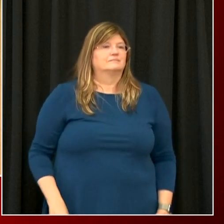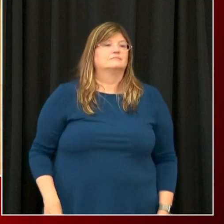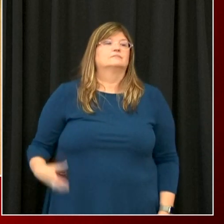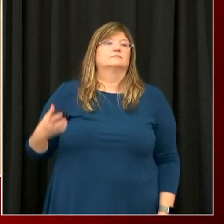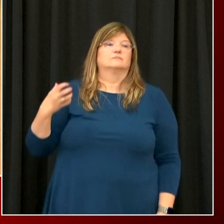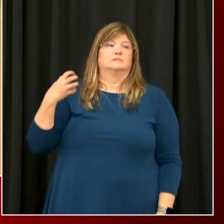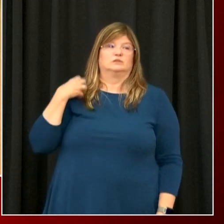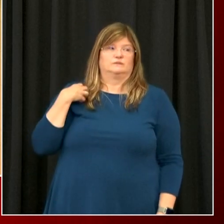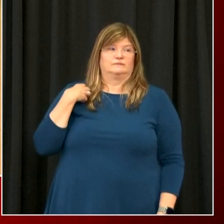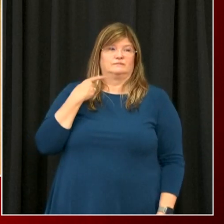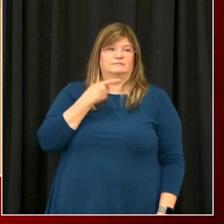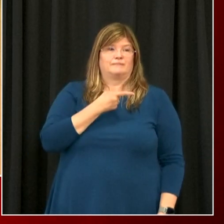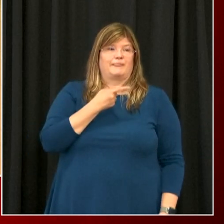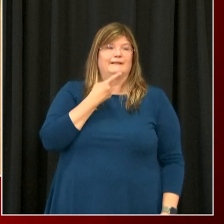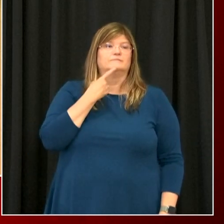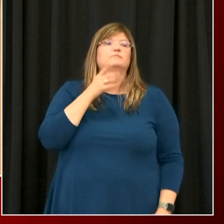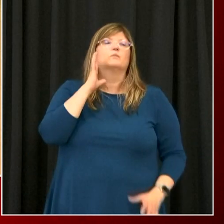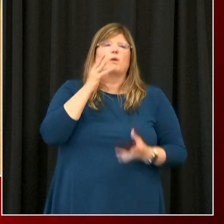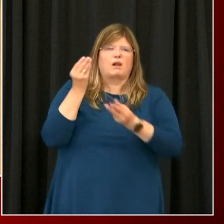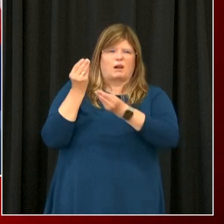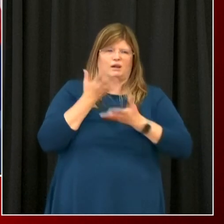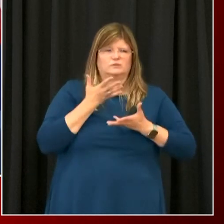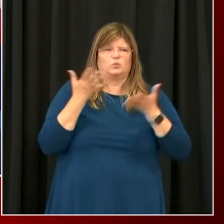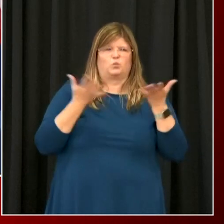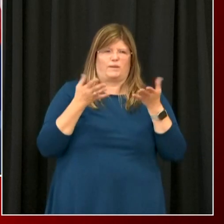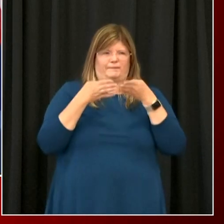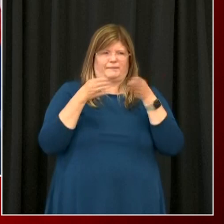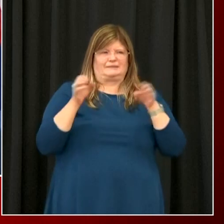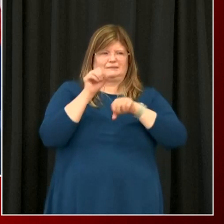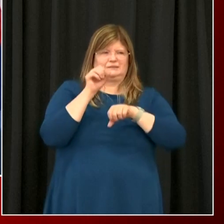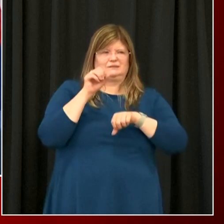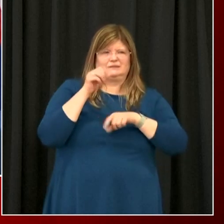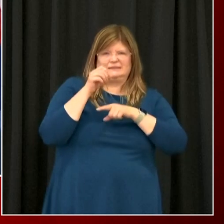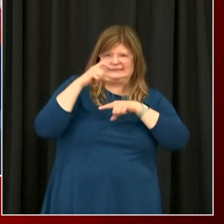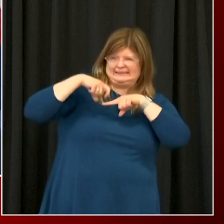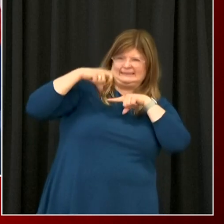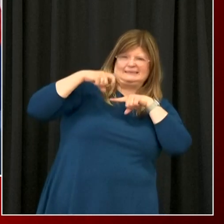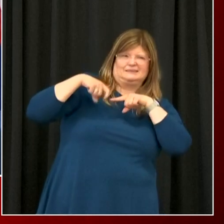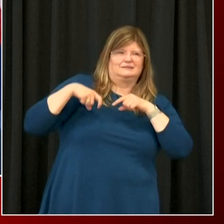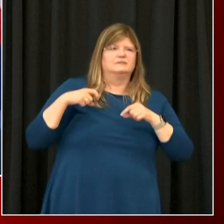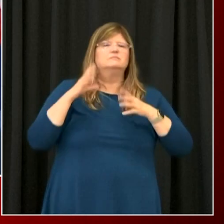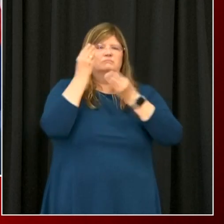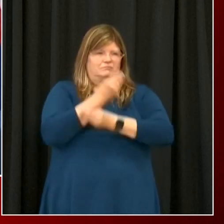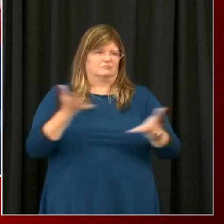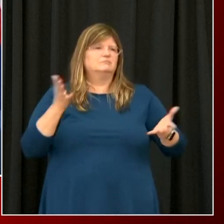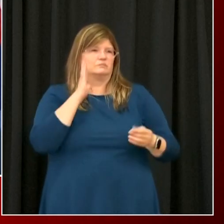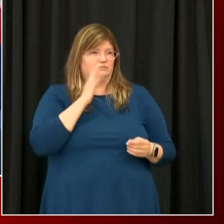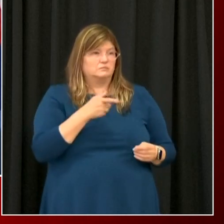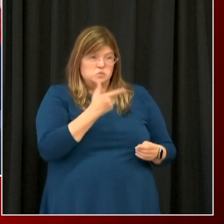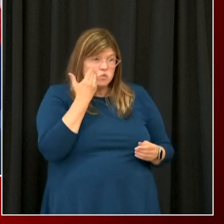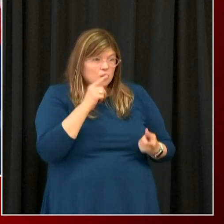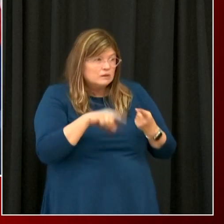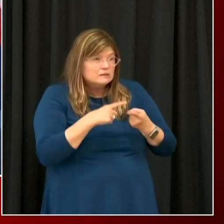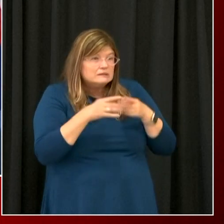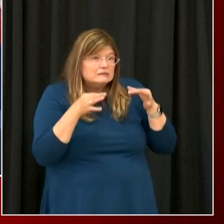safety needs are, and we'll make a decision about that. Is there any kind of timeline, like by? We'll do it early in the day tomorrow.